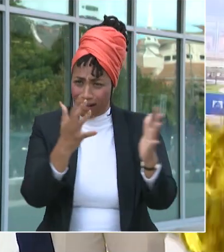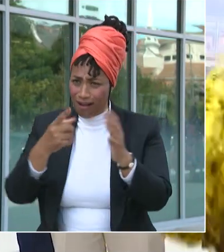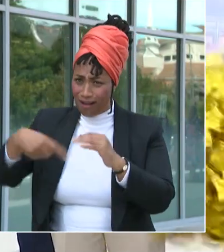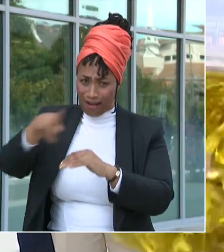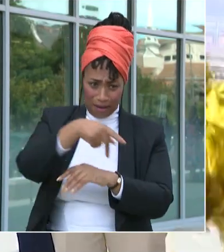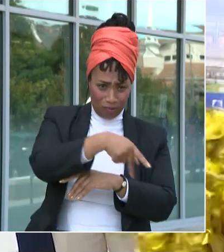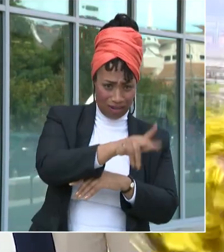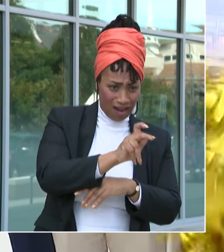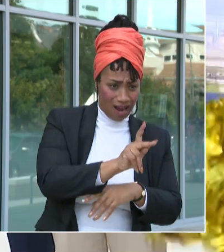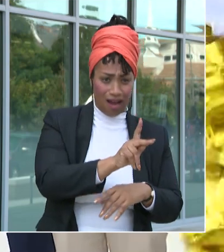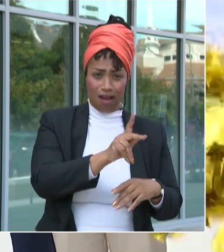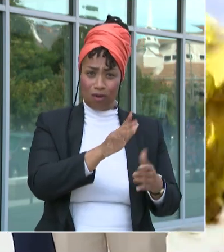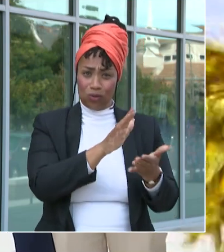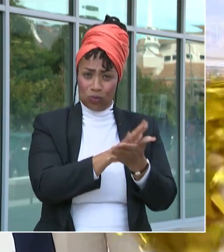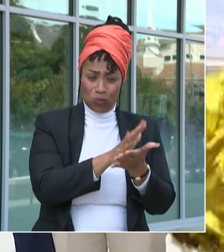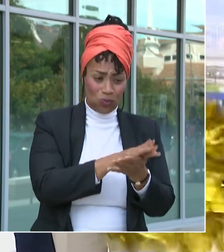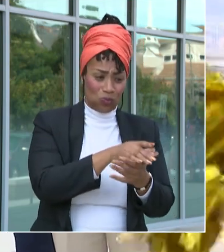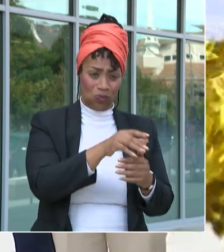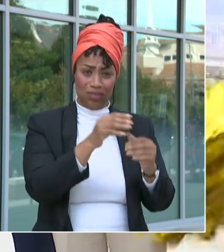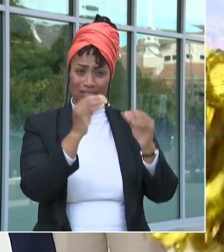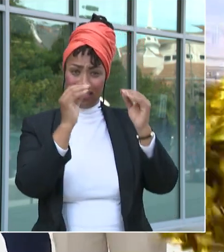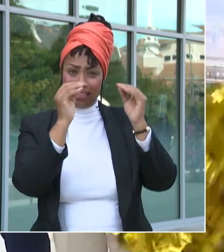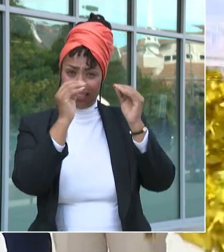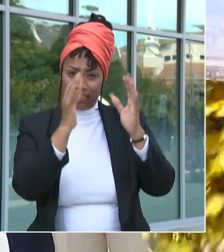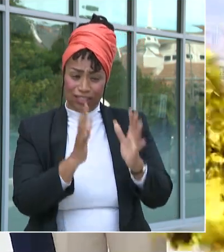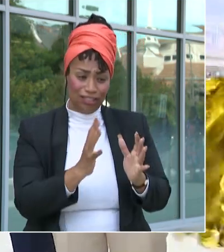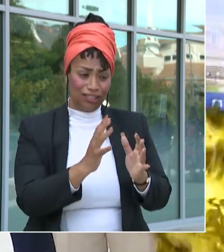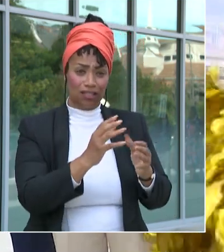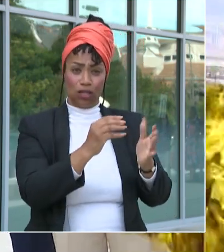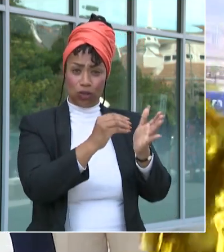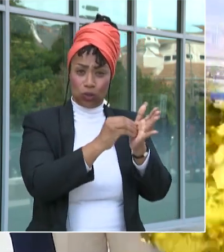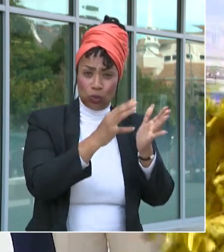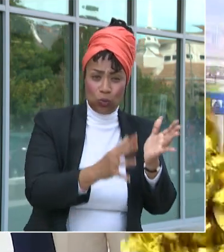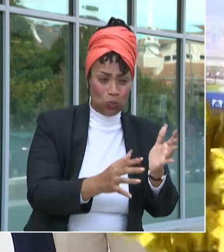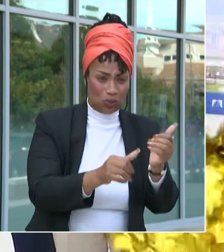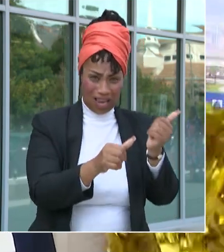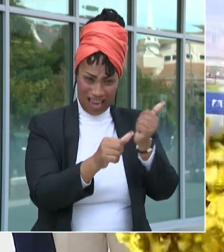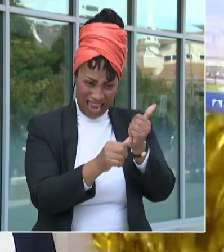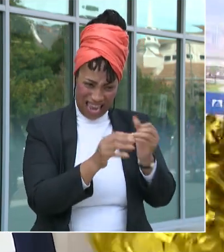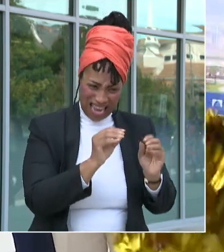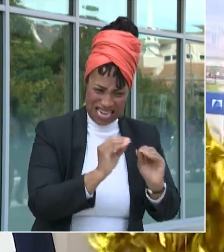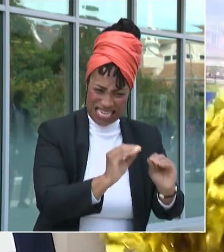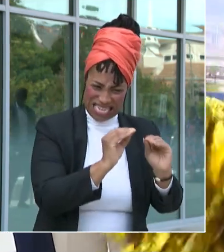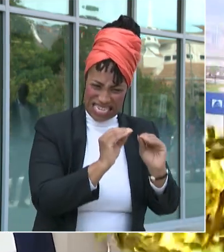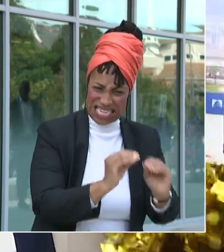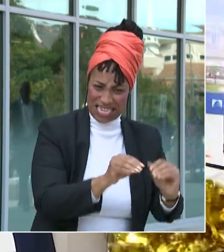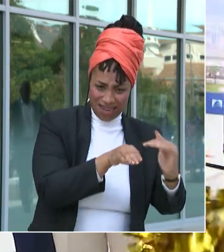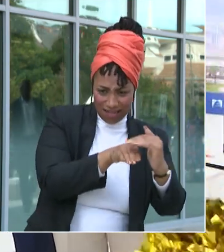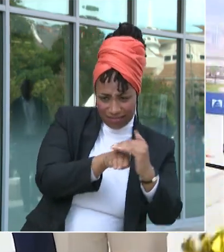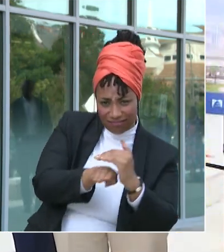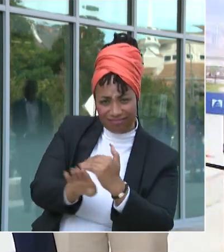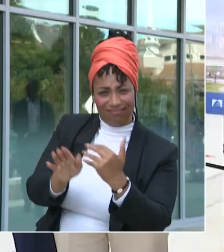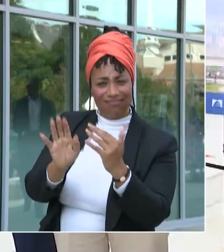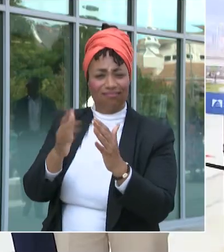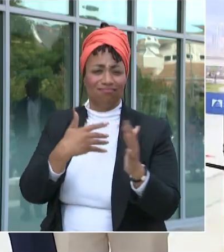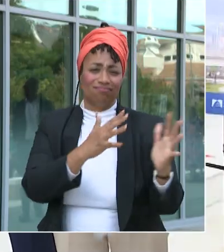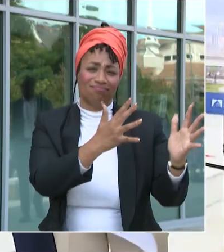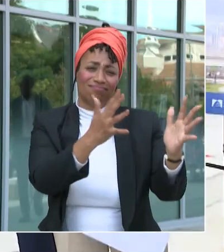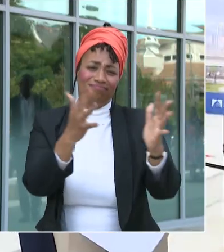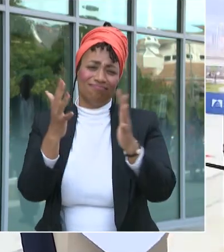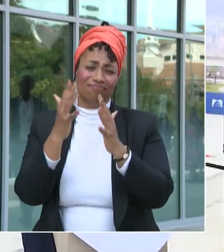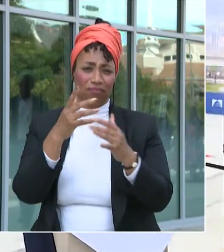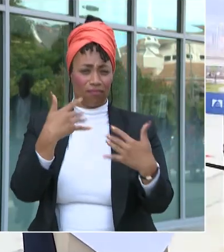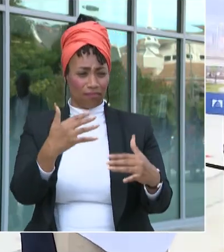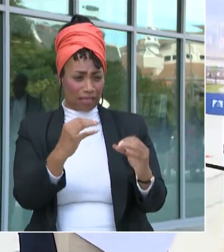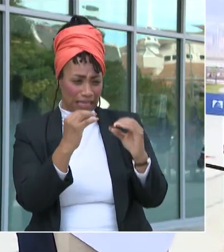and challenging our little ones, teaching them how to be in school, how to share, how to make